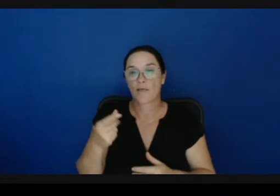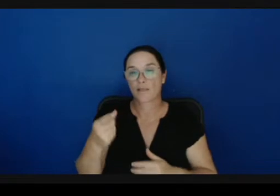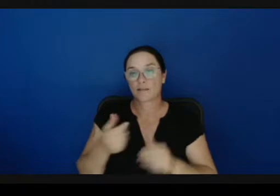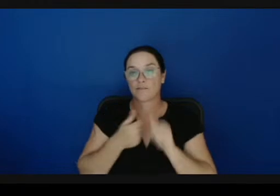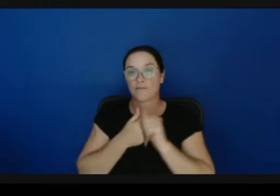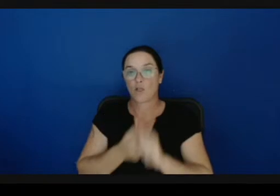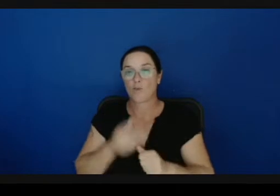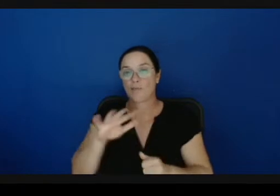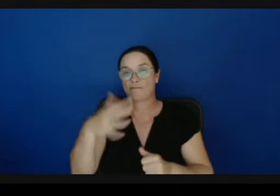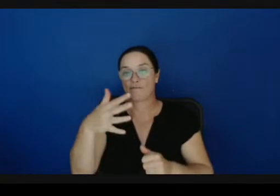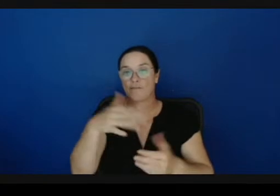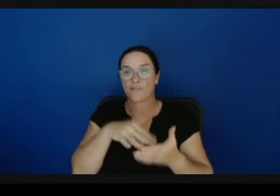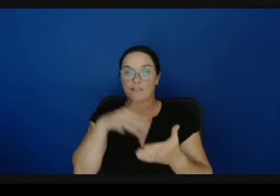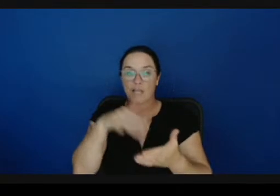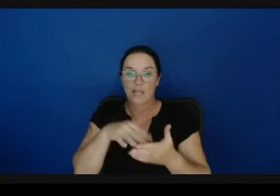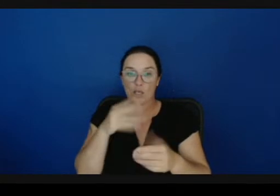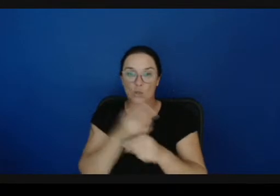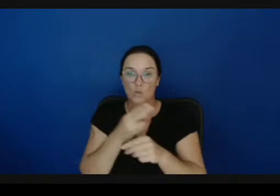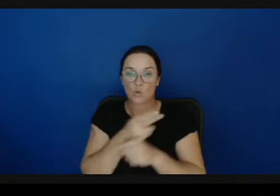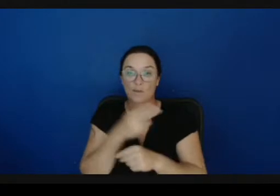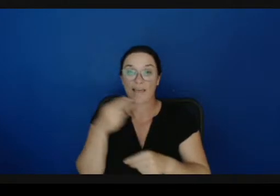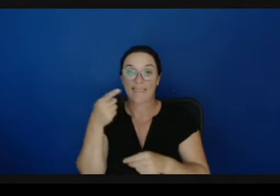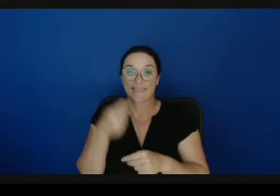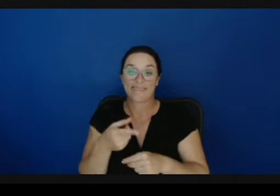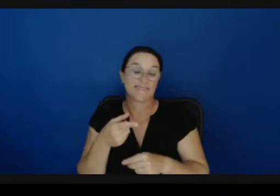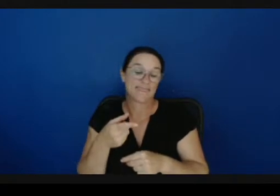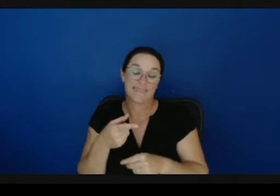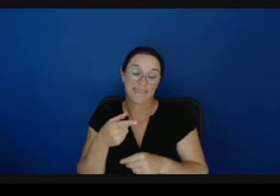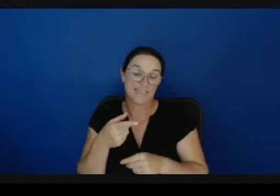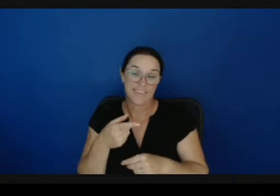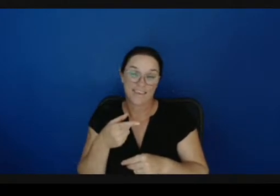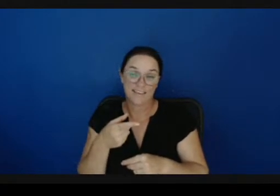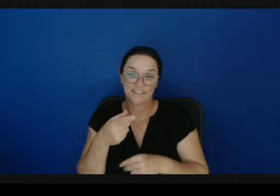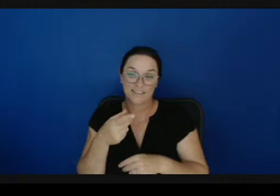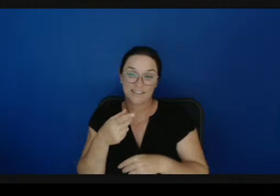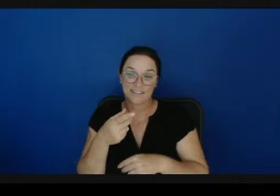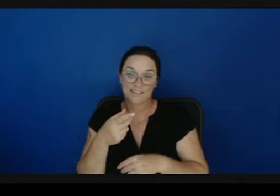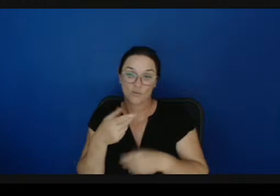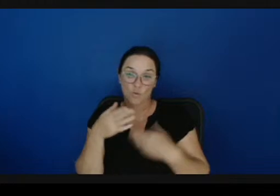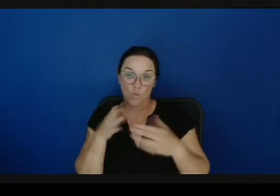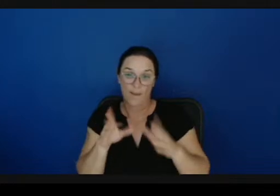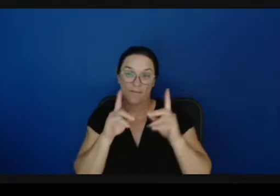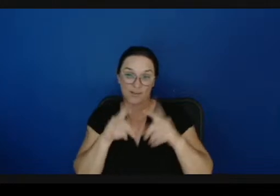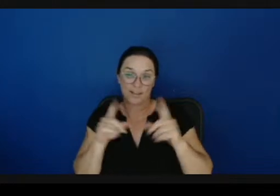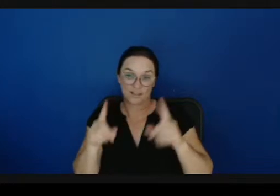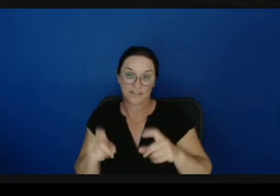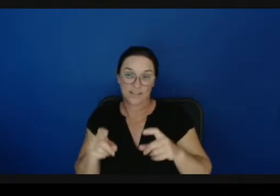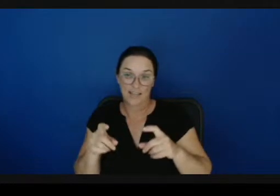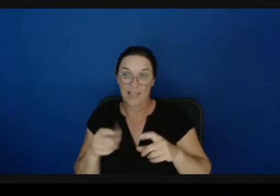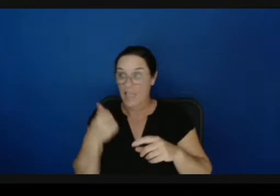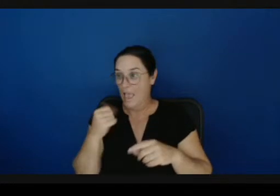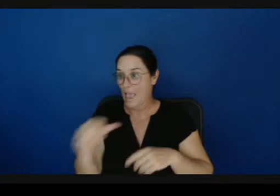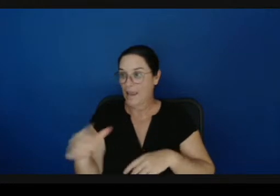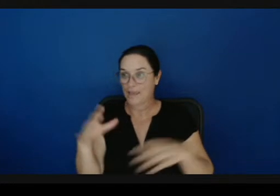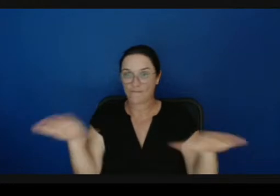study using this technique on any volcano in the world ever. Right, so we're in at the early end, how many volcanoes we